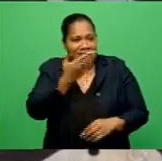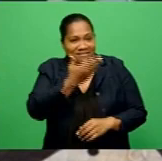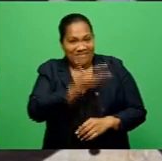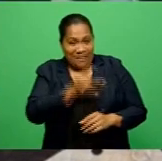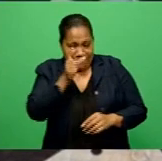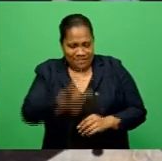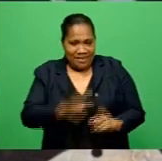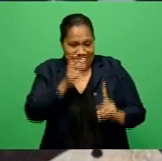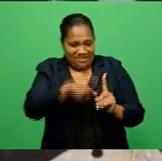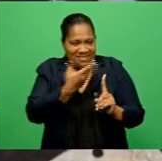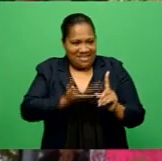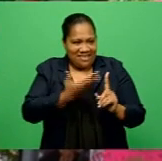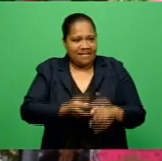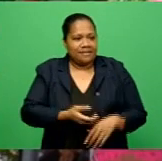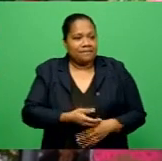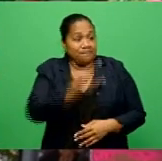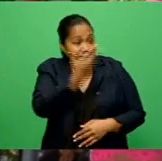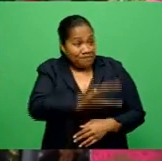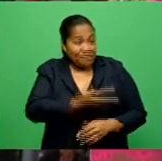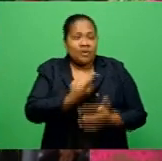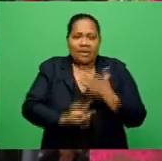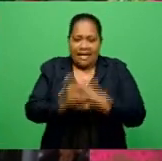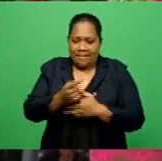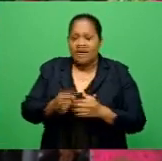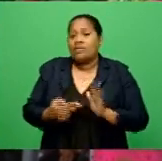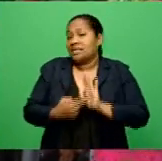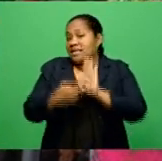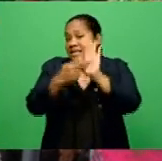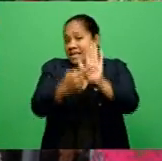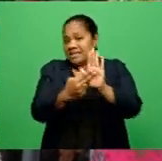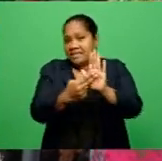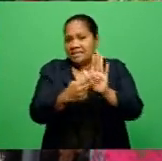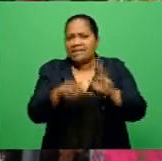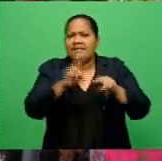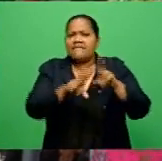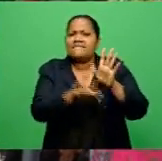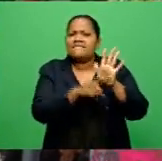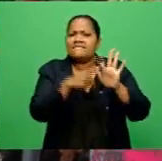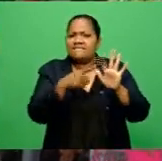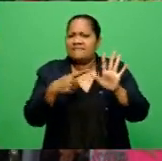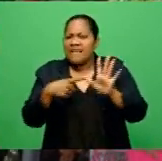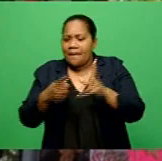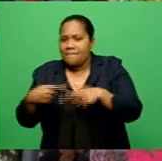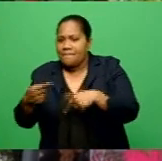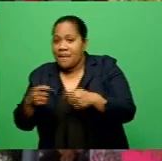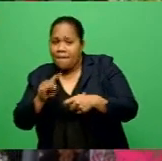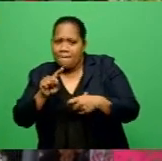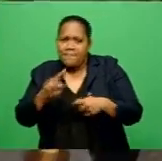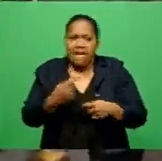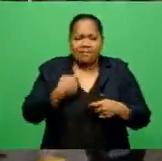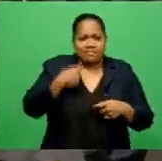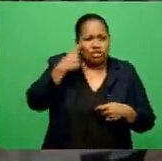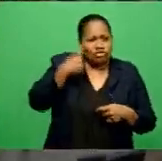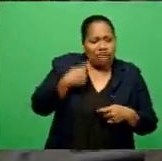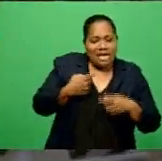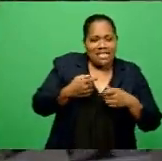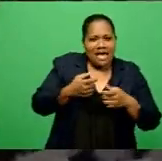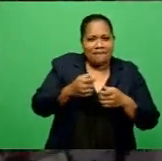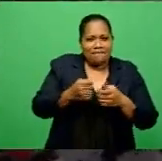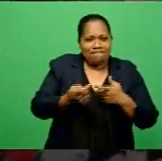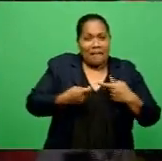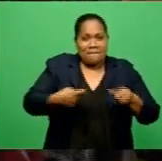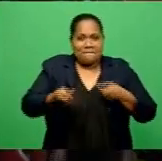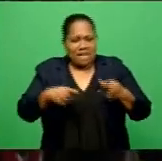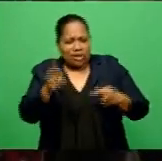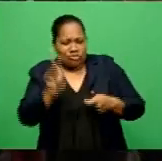of Nadi. I'm usually based in the Nadi Vote City Flea Market, but I thought I'd come and try out the Rock Market today and see what the Suva